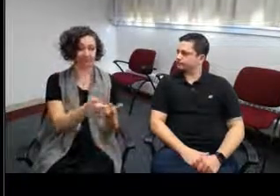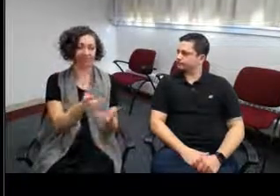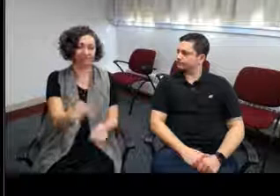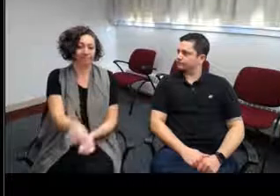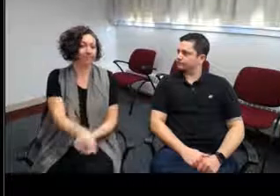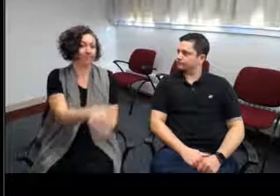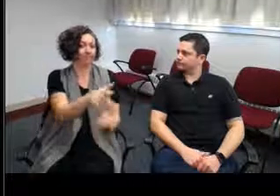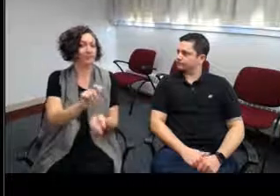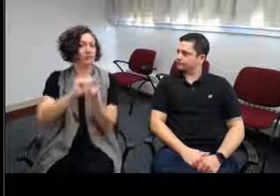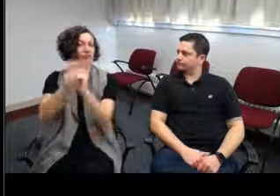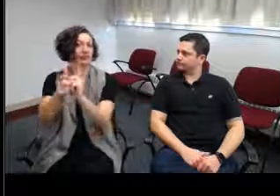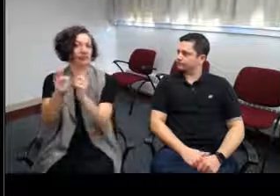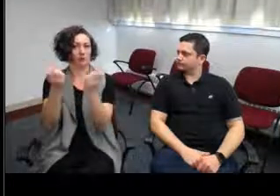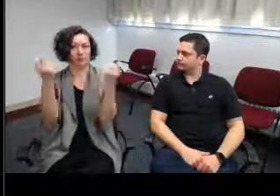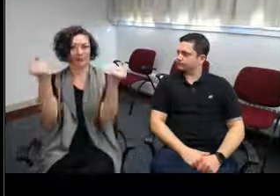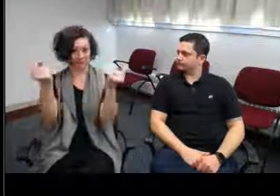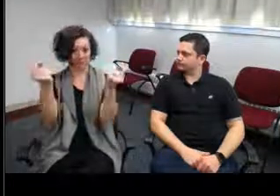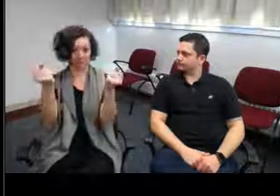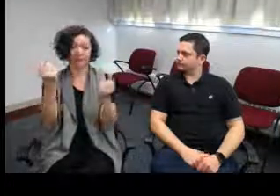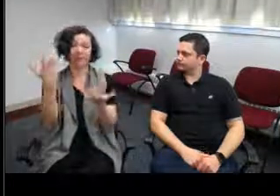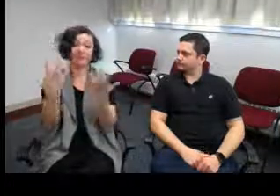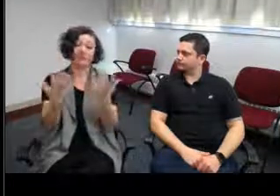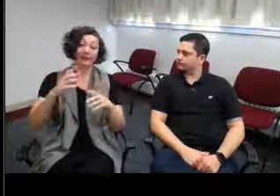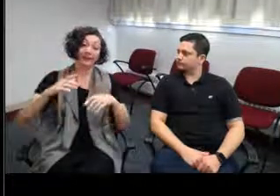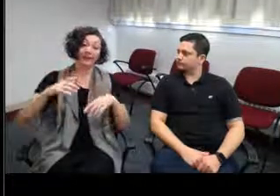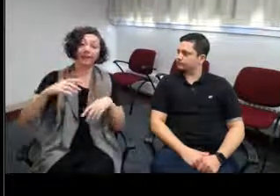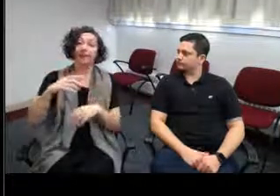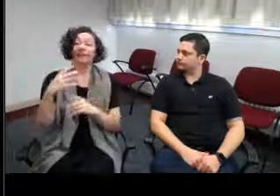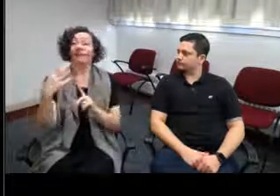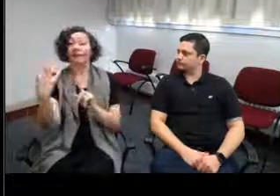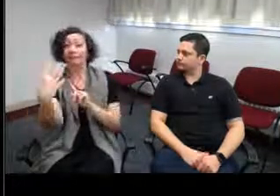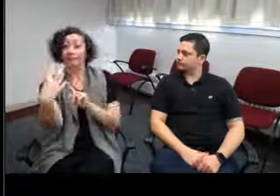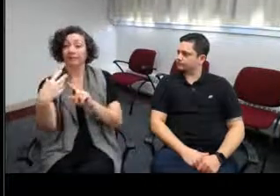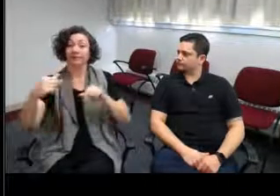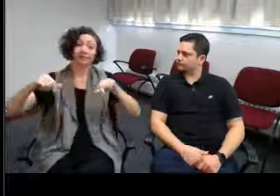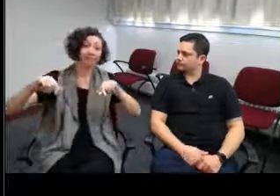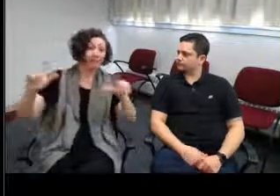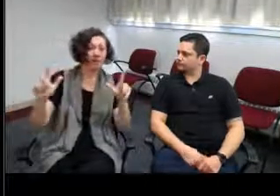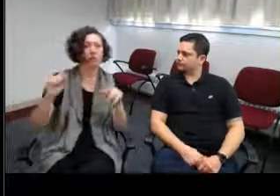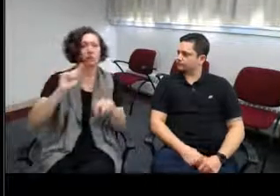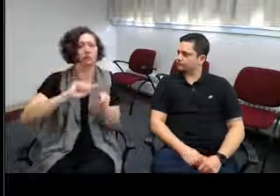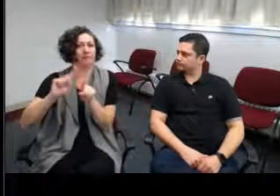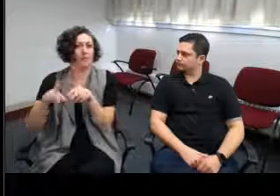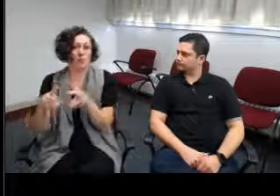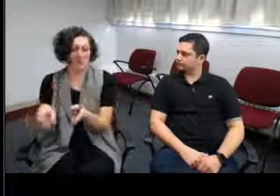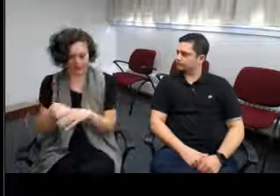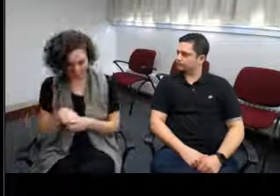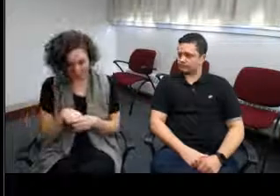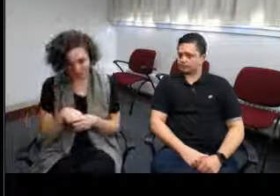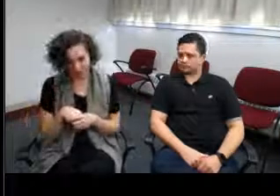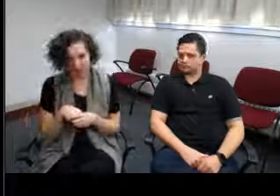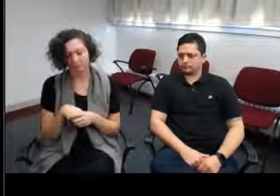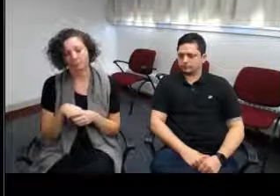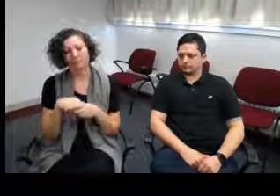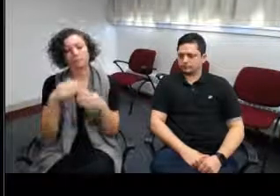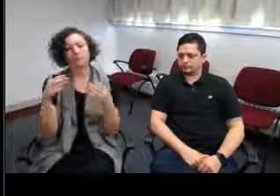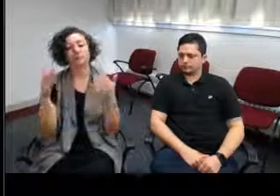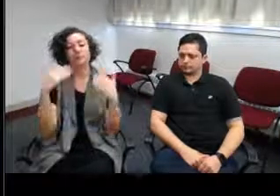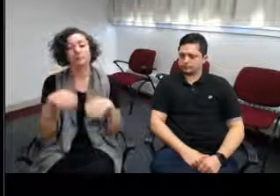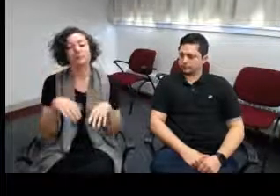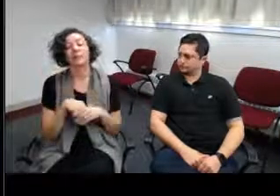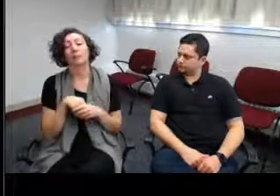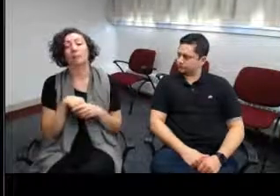If the English still doesn't fit your client, then an ASL translation would be better. There are different ways